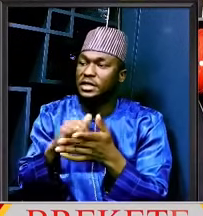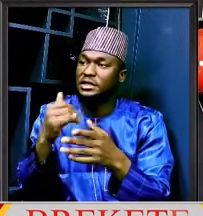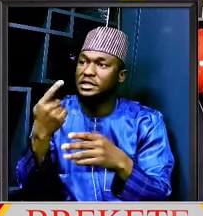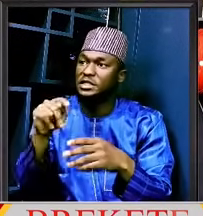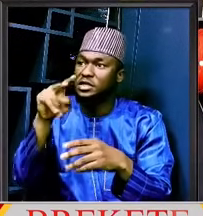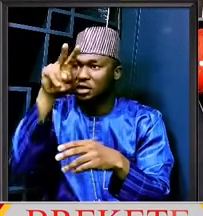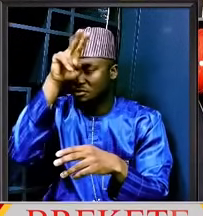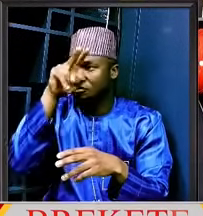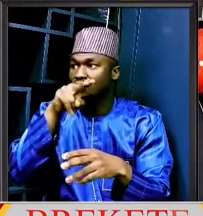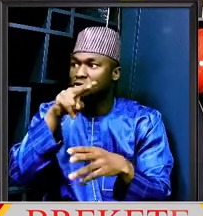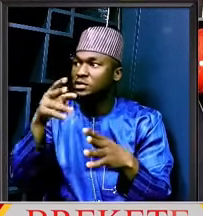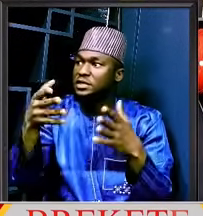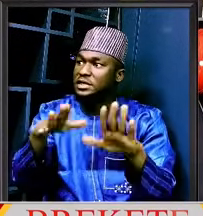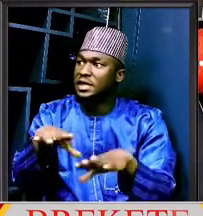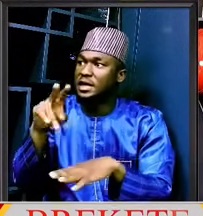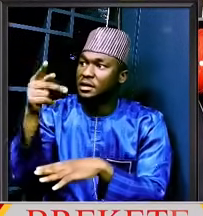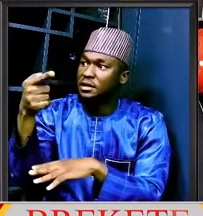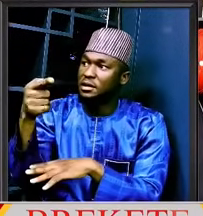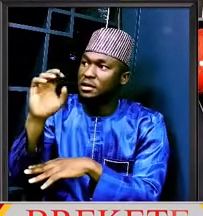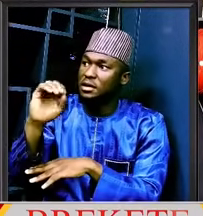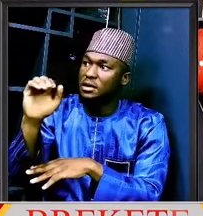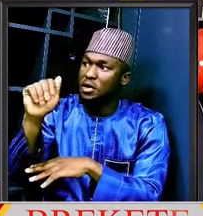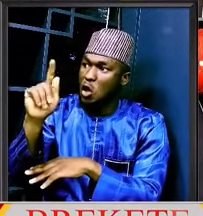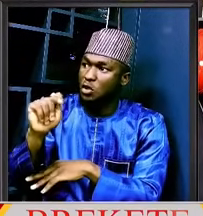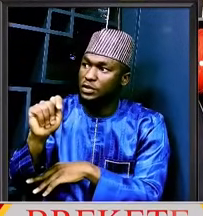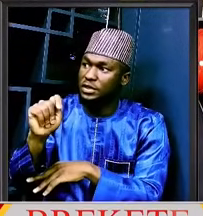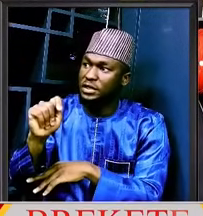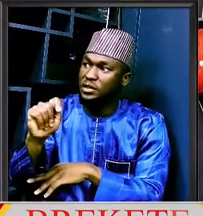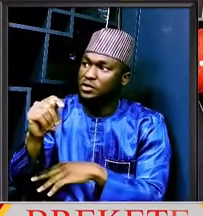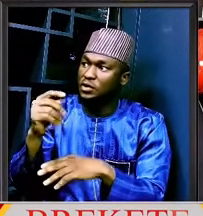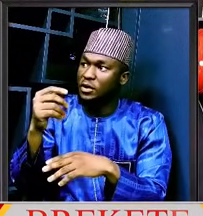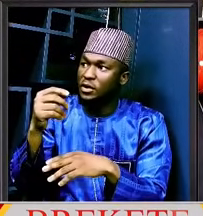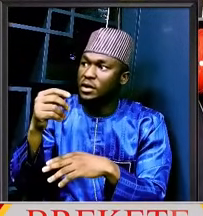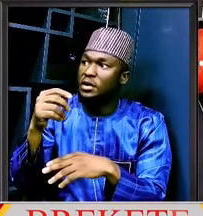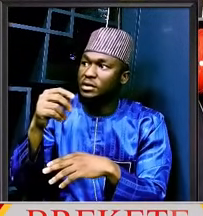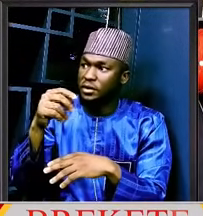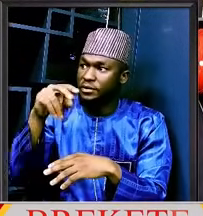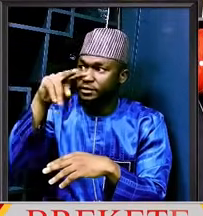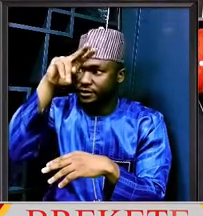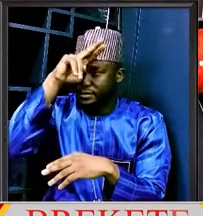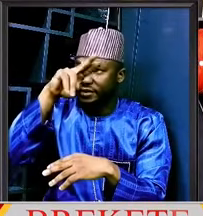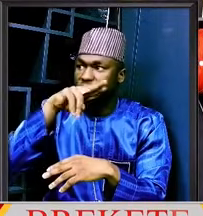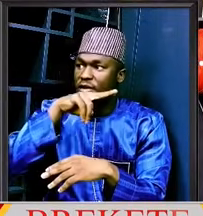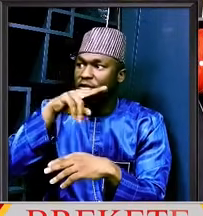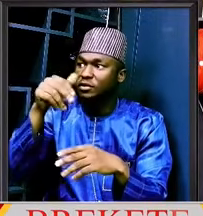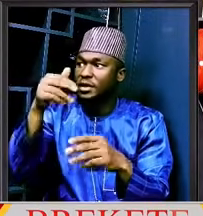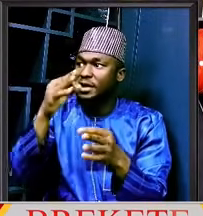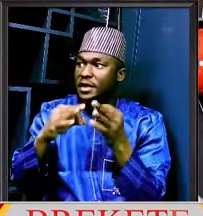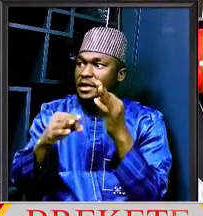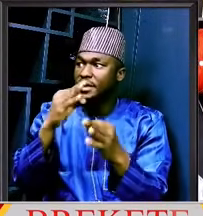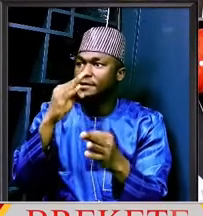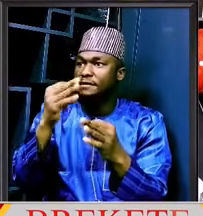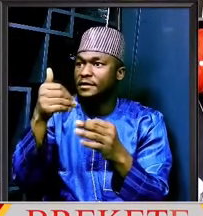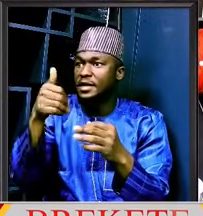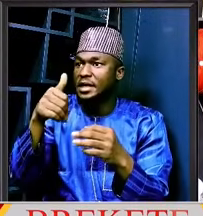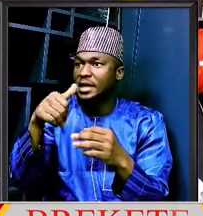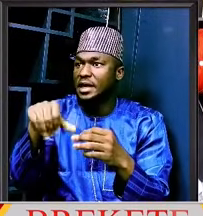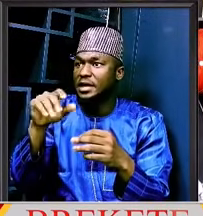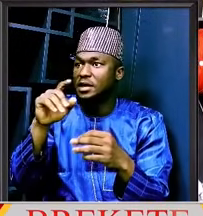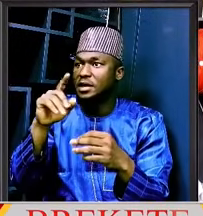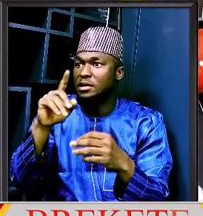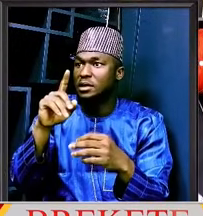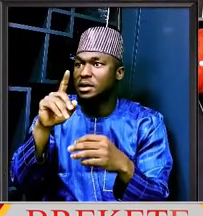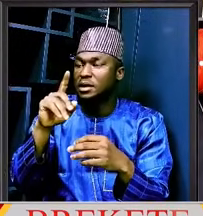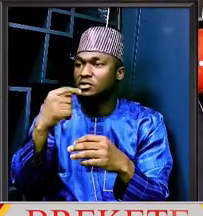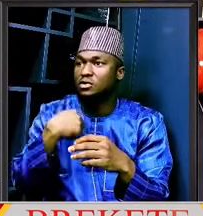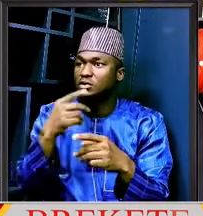dead goat too. He says our house that the goat died. So if any of his goat dies again, he's going to come and finish us in this house. So we just